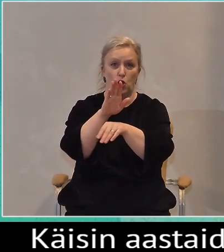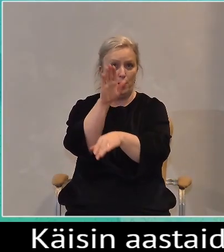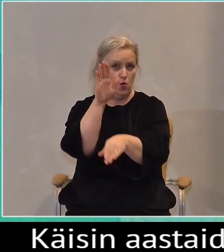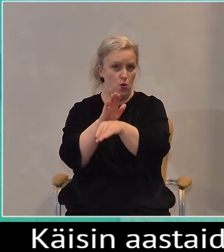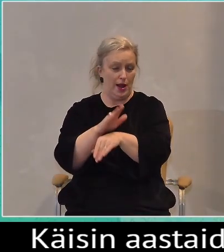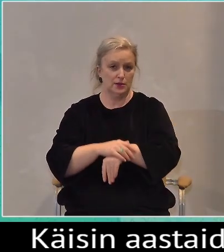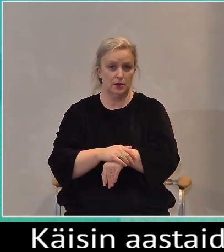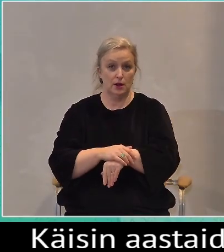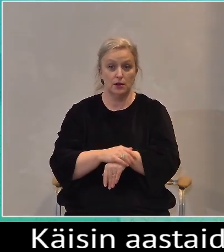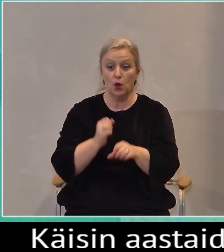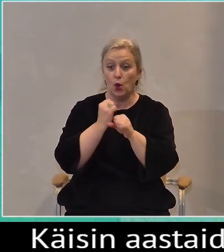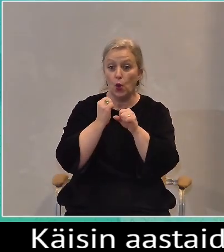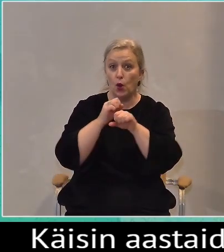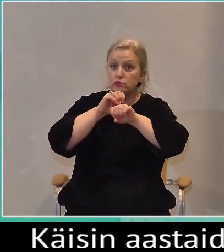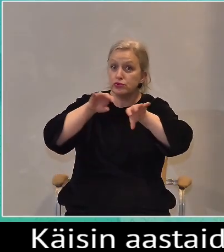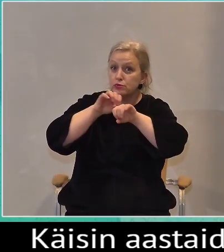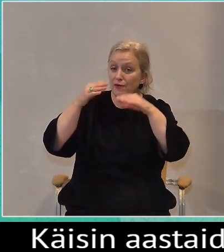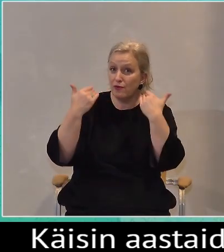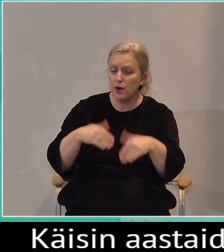affect the function of the gene.